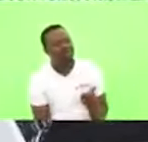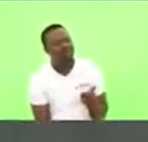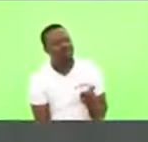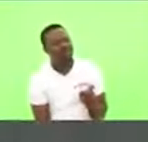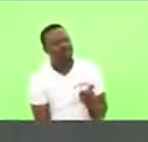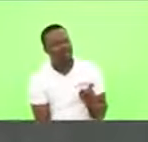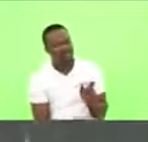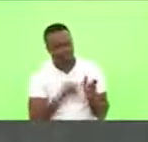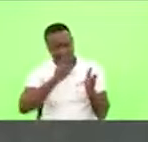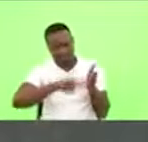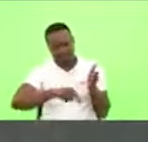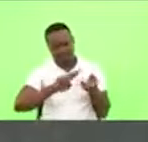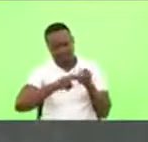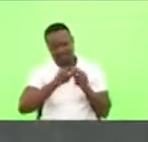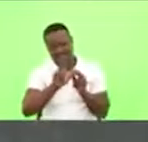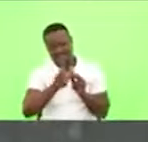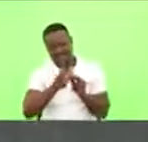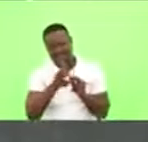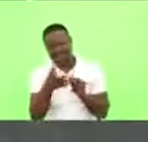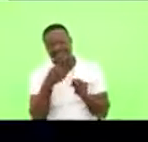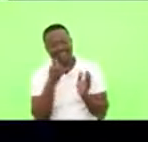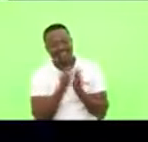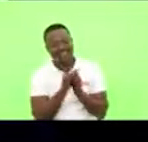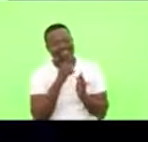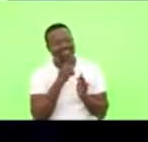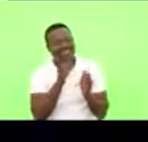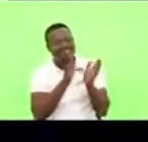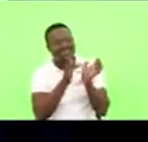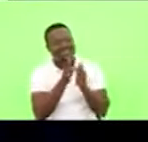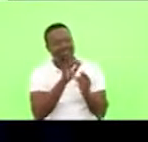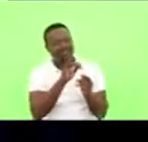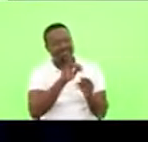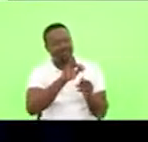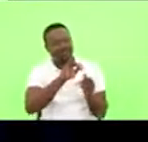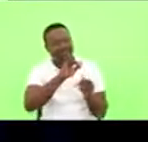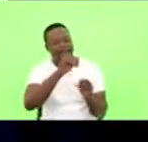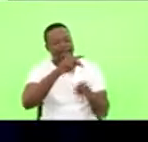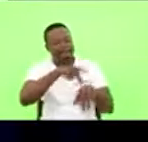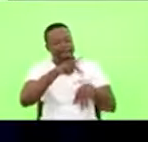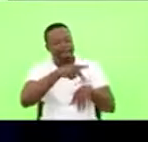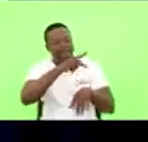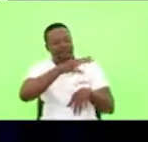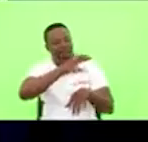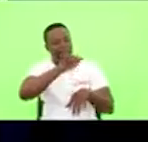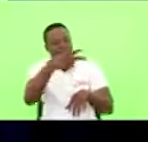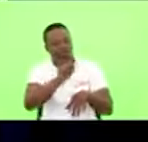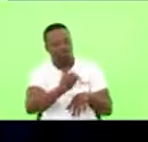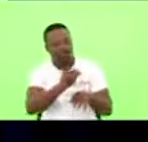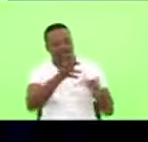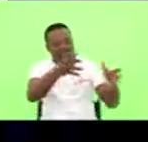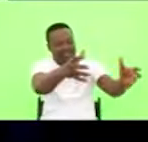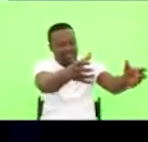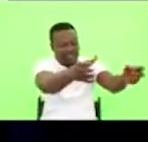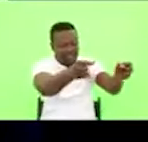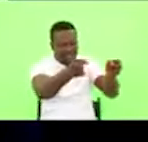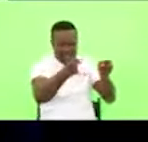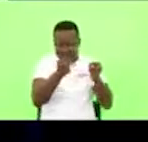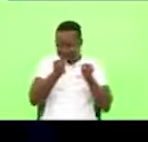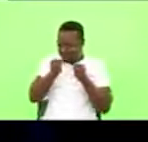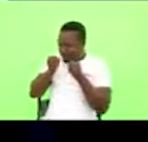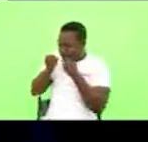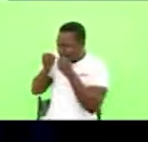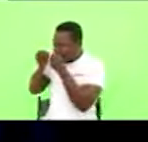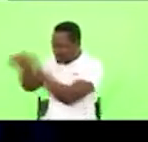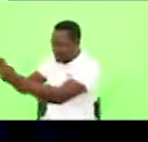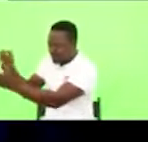go to verse 3. They seized Peter and John, and because it was evening, they put them in jail until